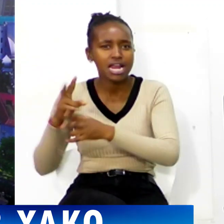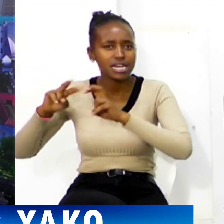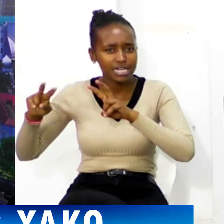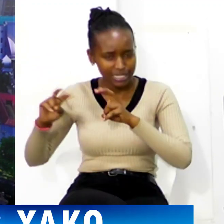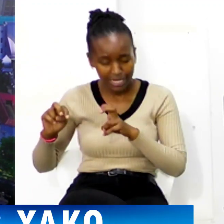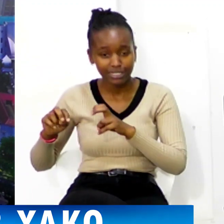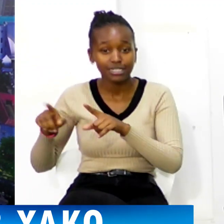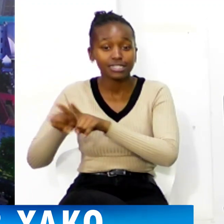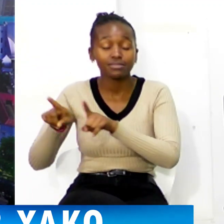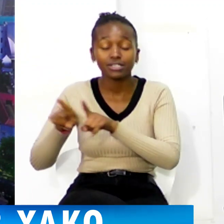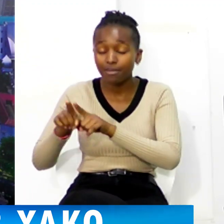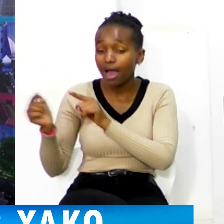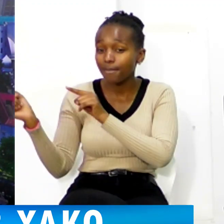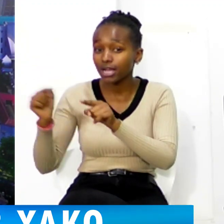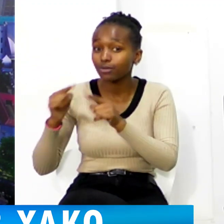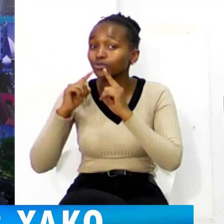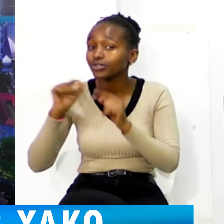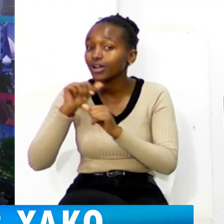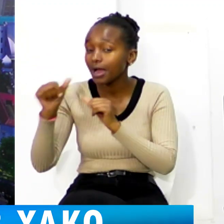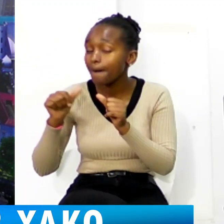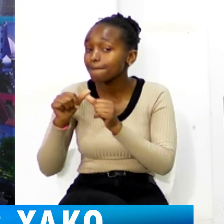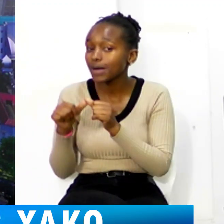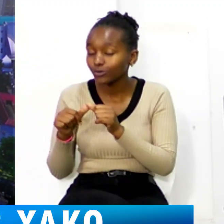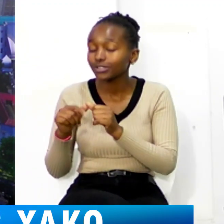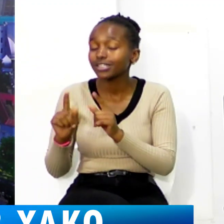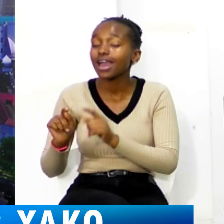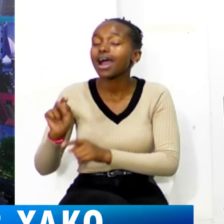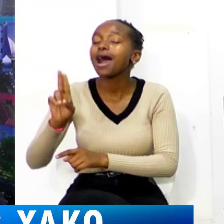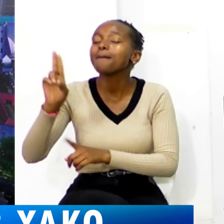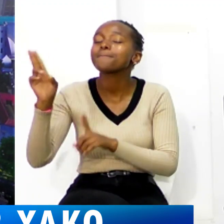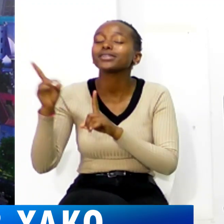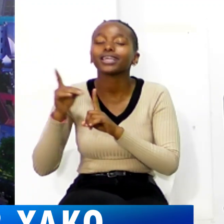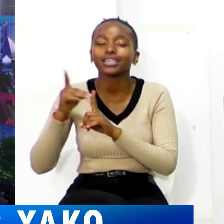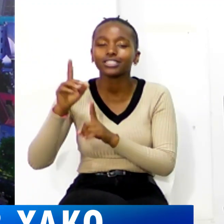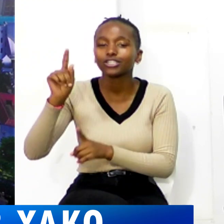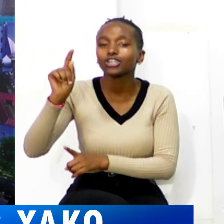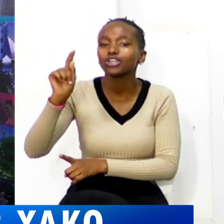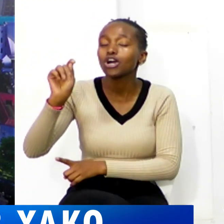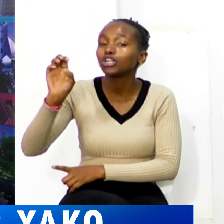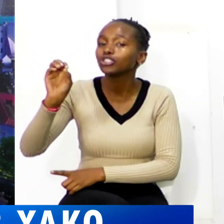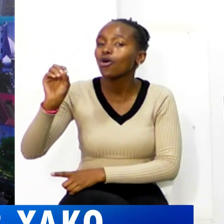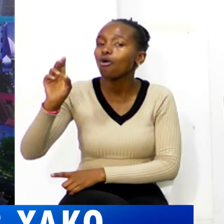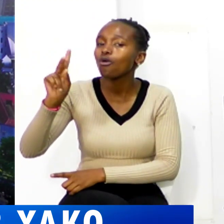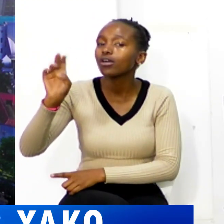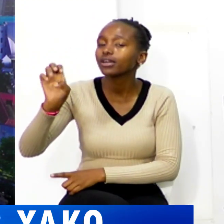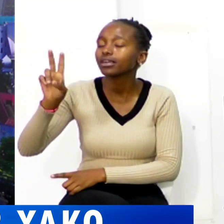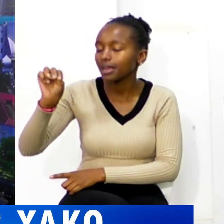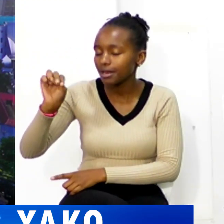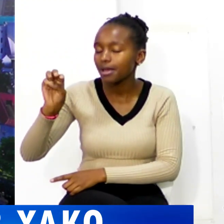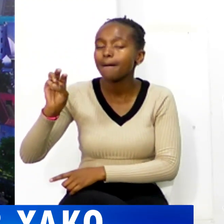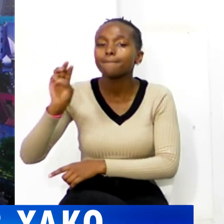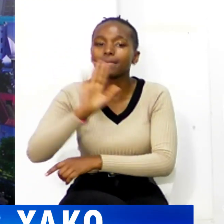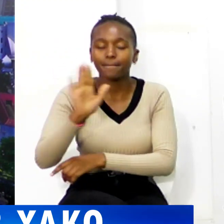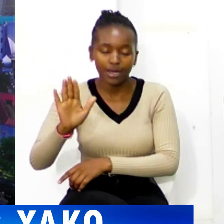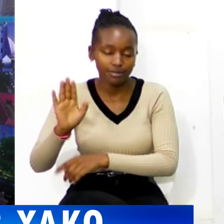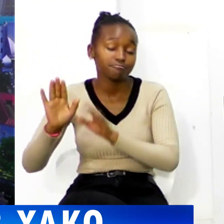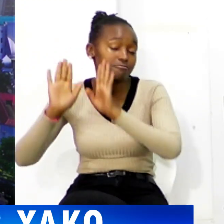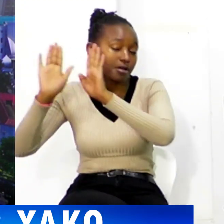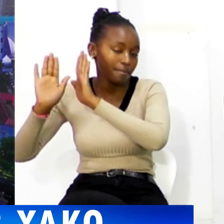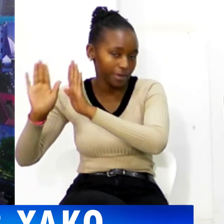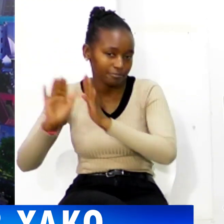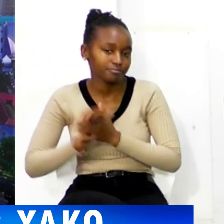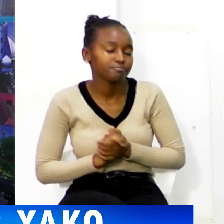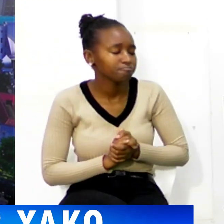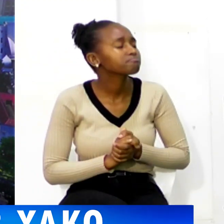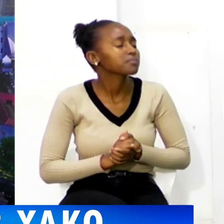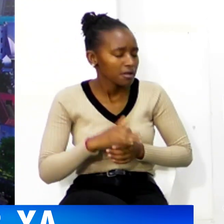the update token Yako campaign. Okay. Yeah, we are glad to have you. Yes, thank you.